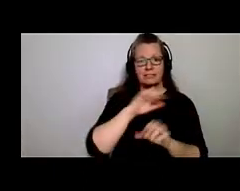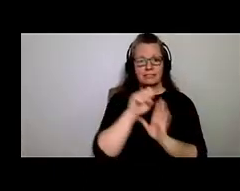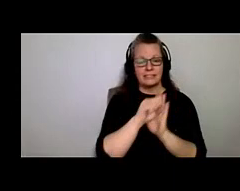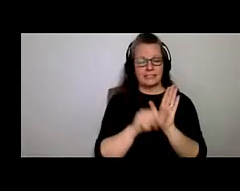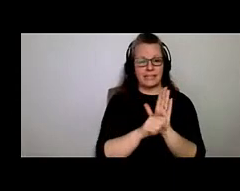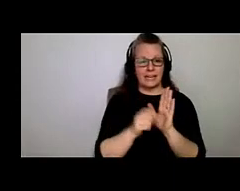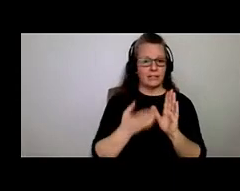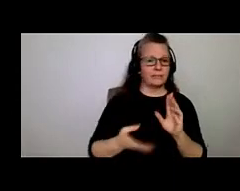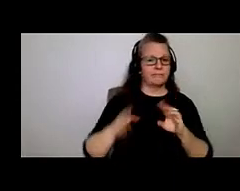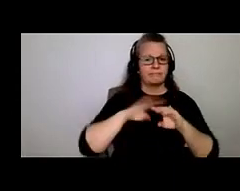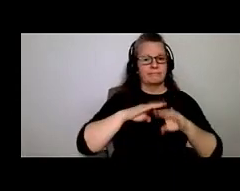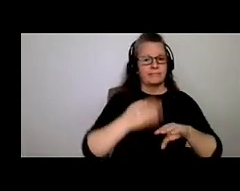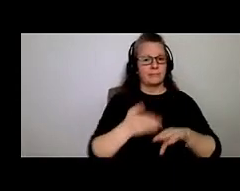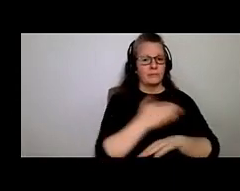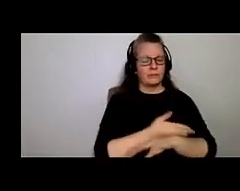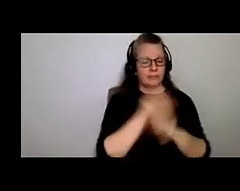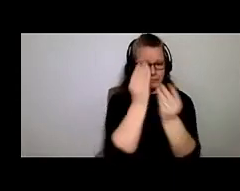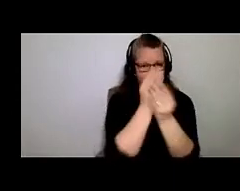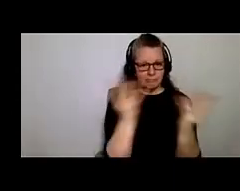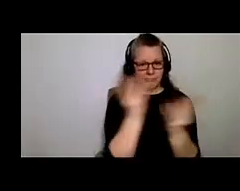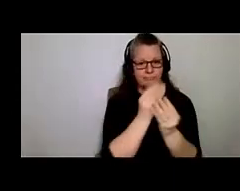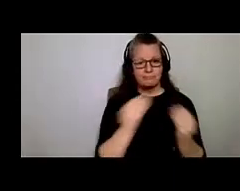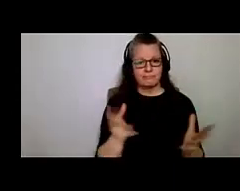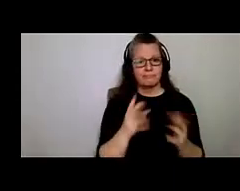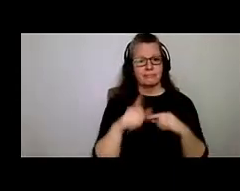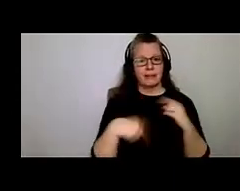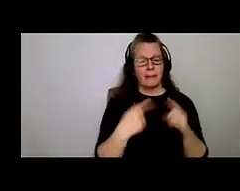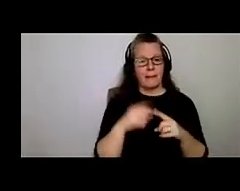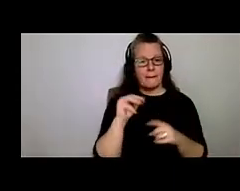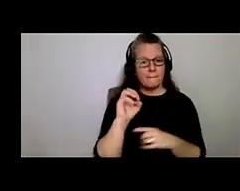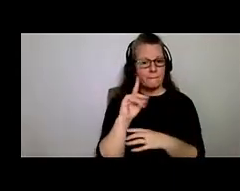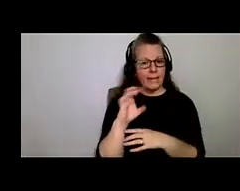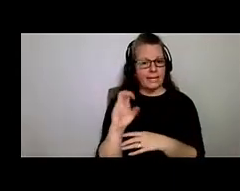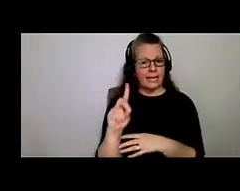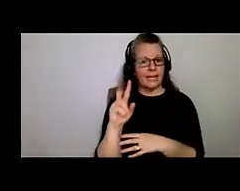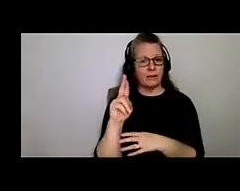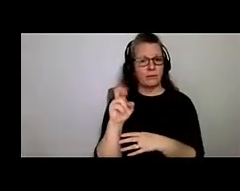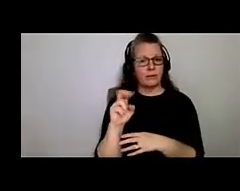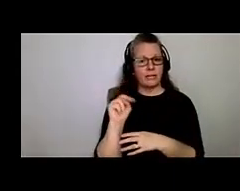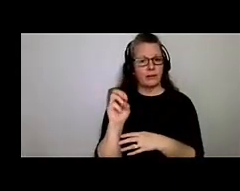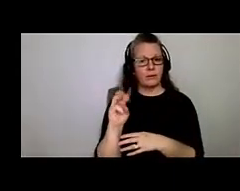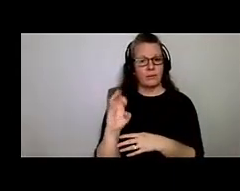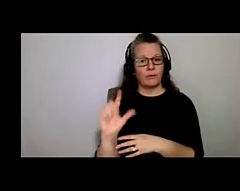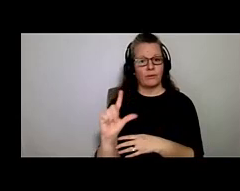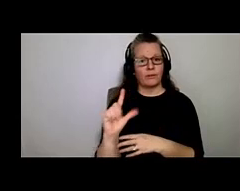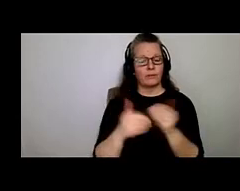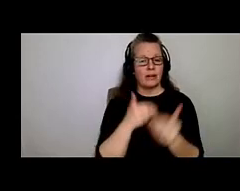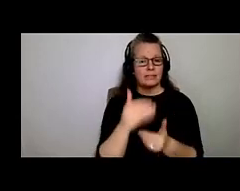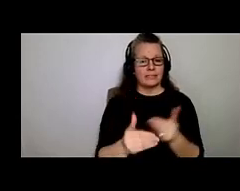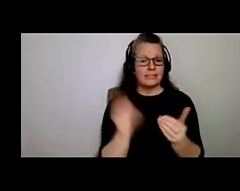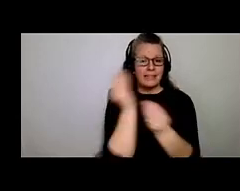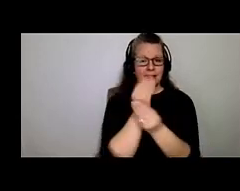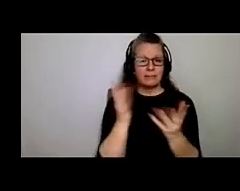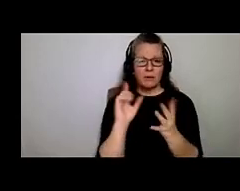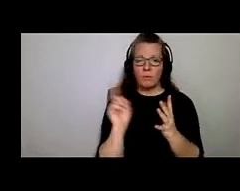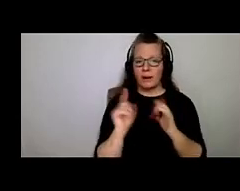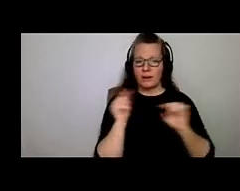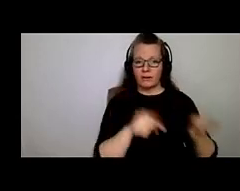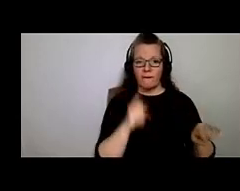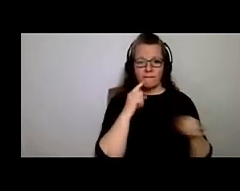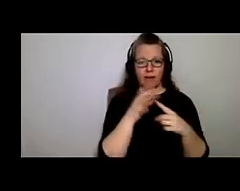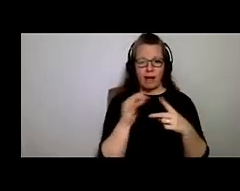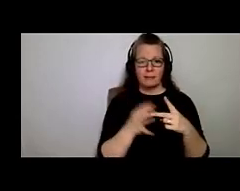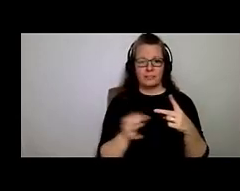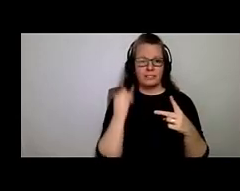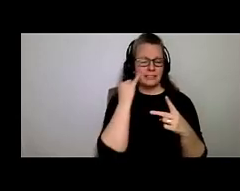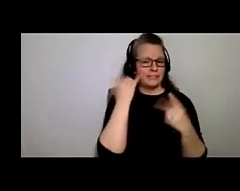up to get the word out and let folks know about the Medicaid renewal process and let them know where to go for options if they